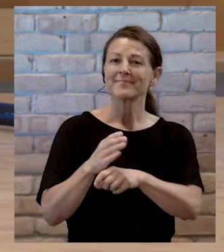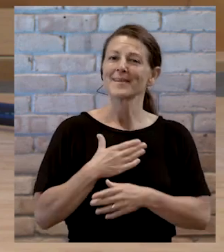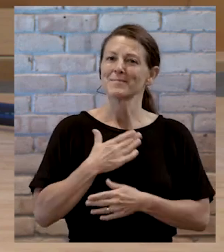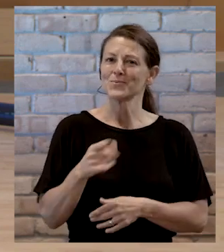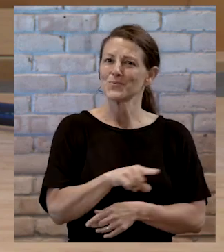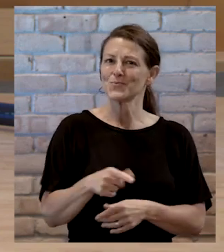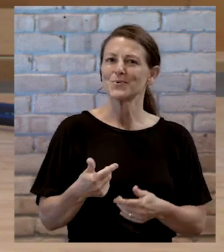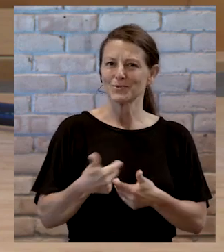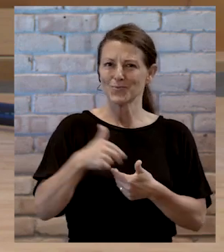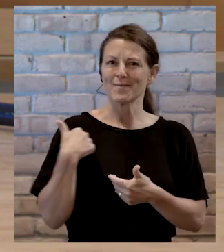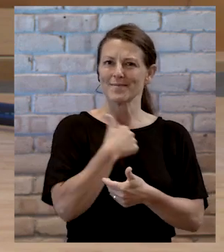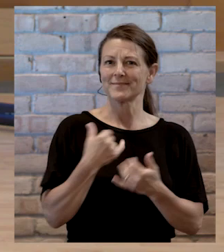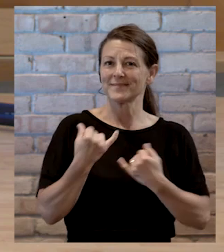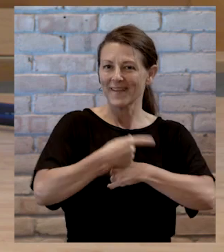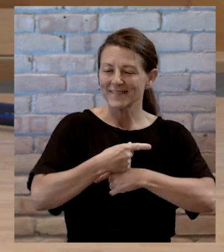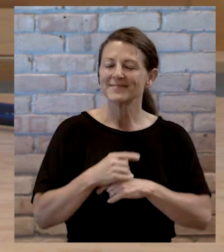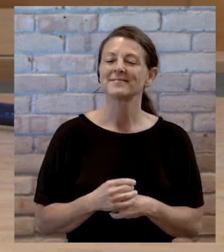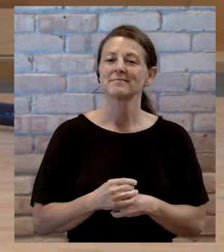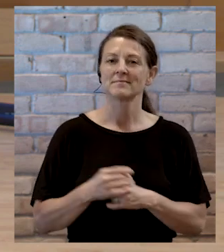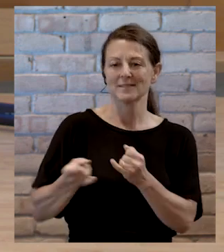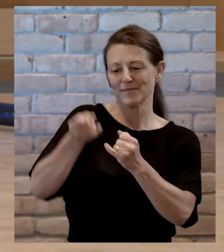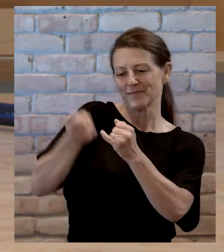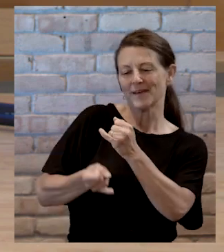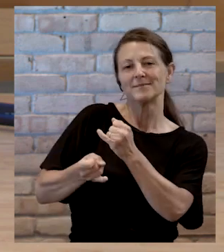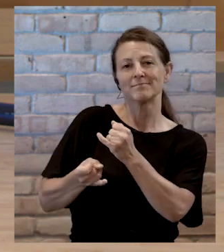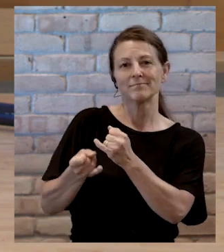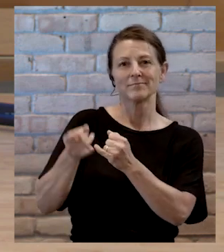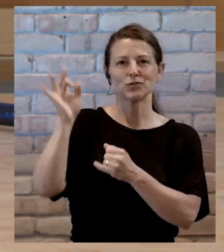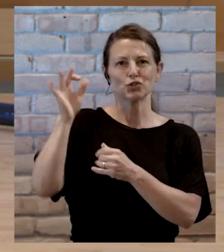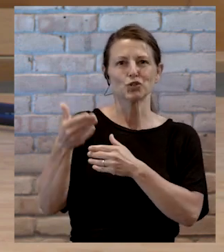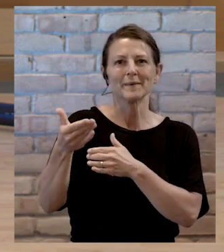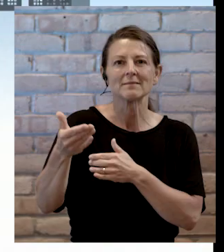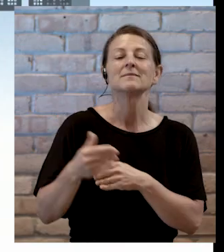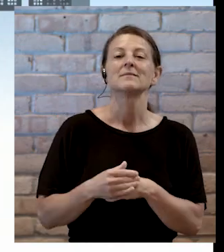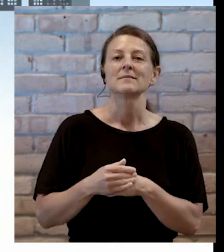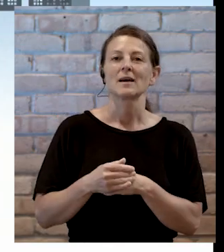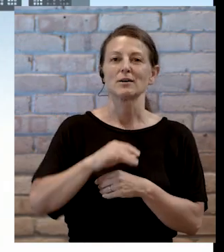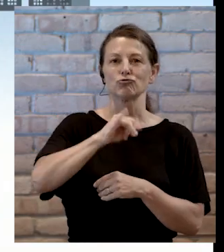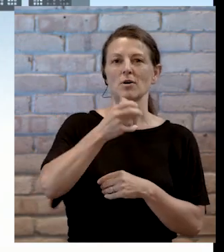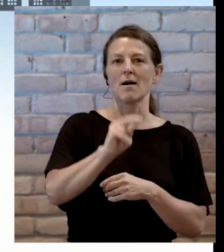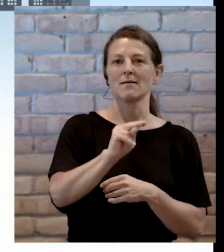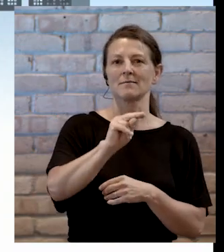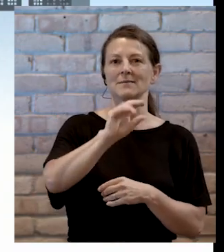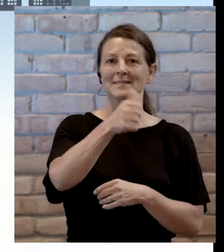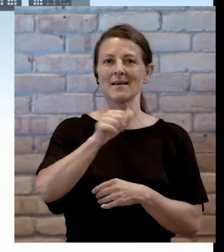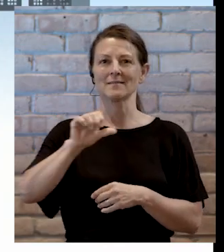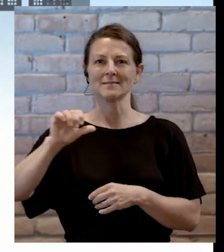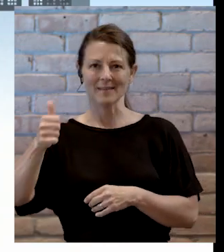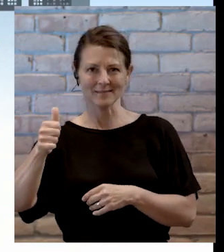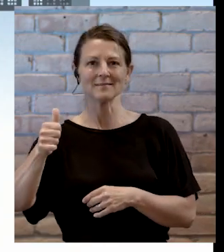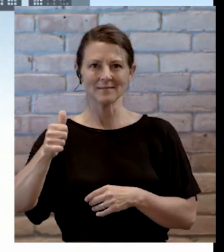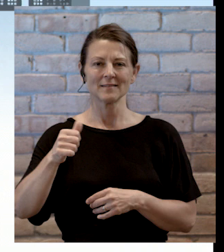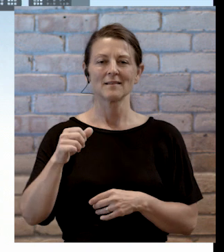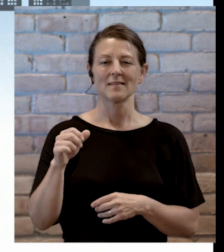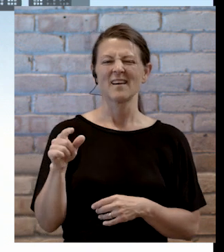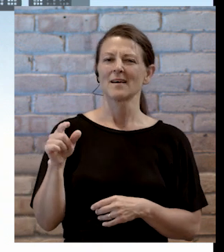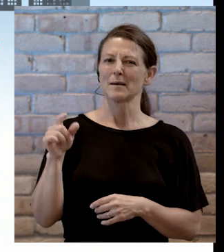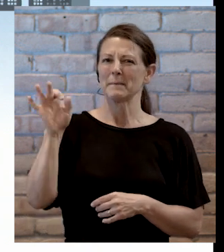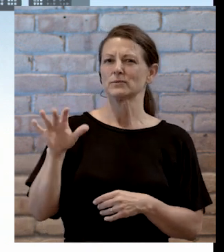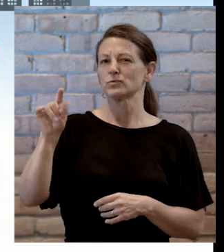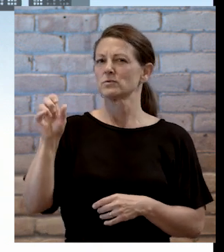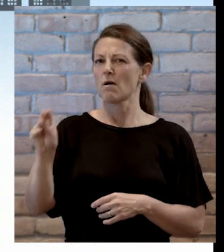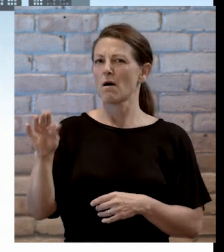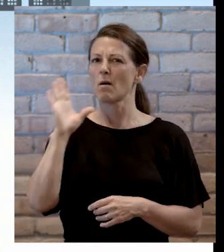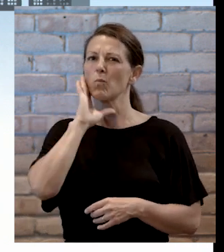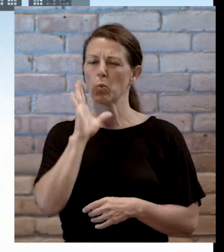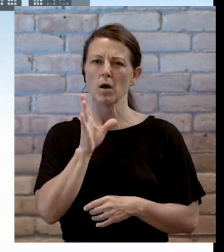us. Today is our final service sermon on John 10:10 that Pastor Tom Fotenhauer will be sharing with